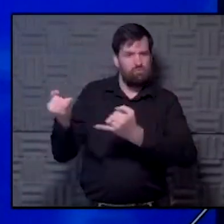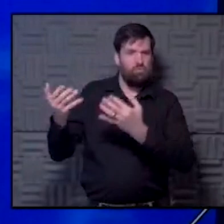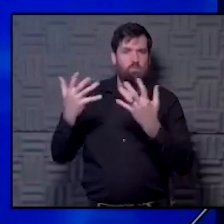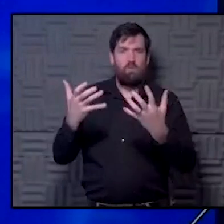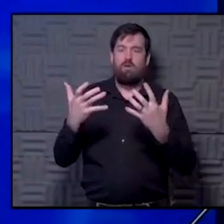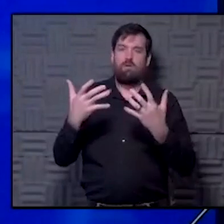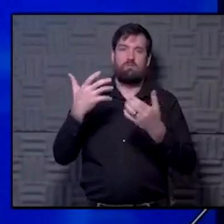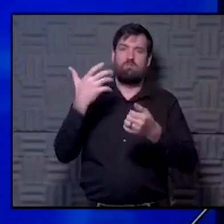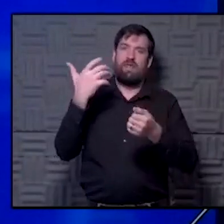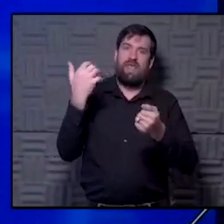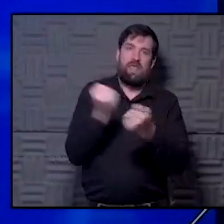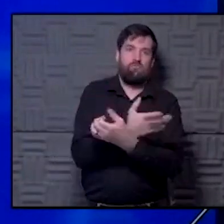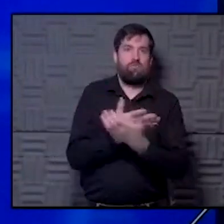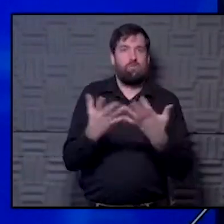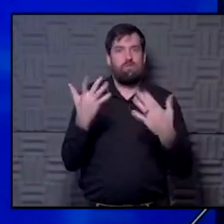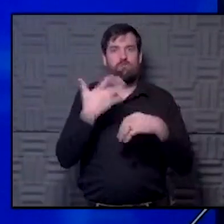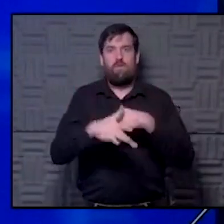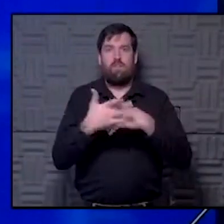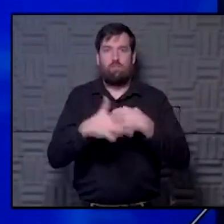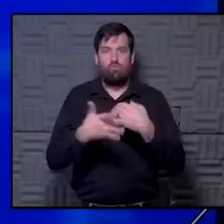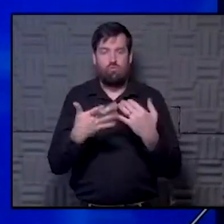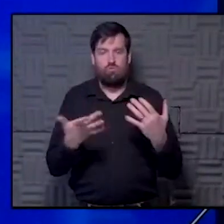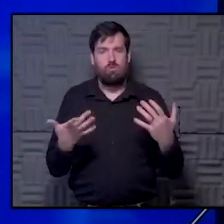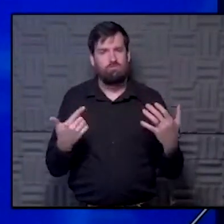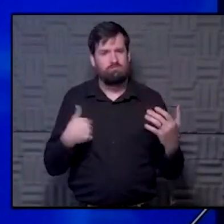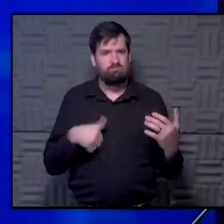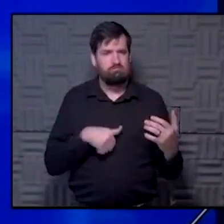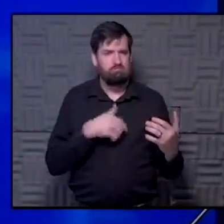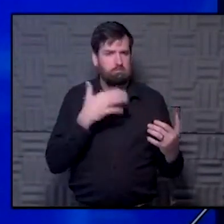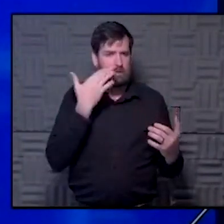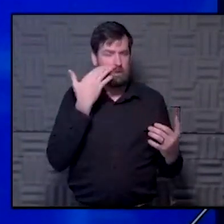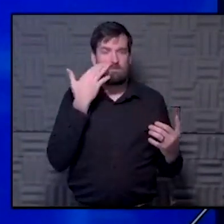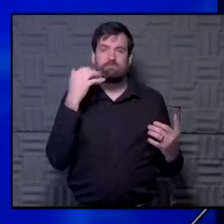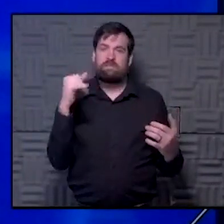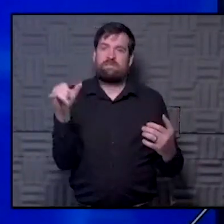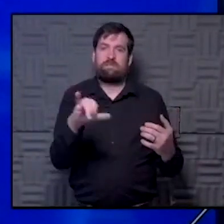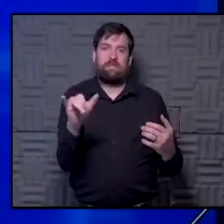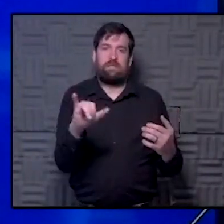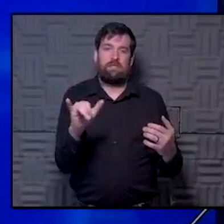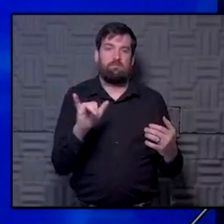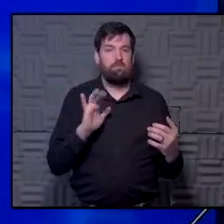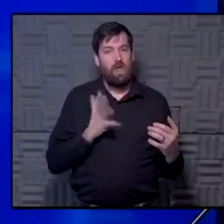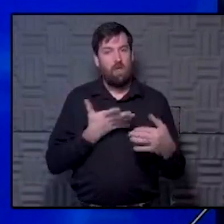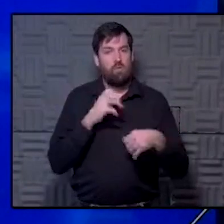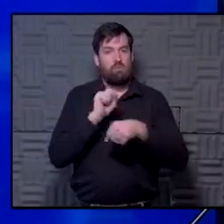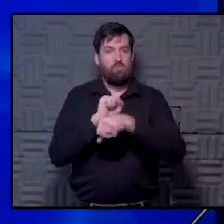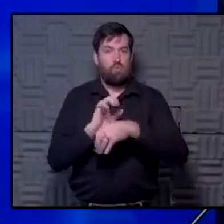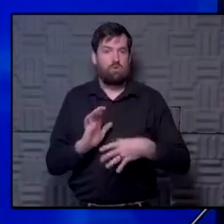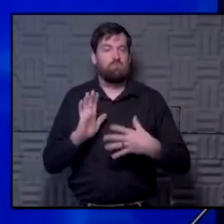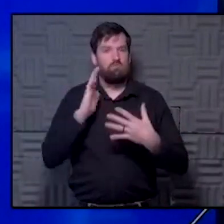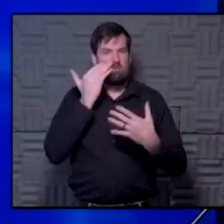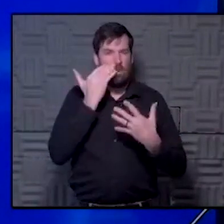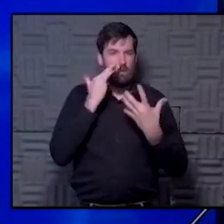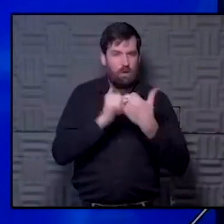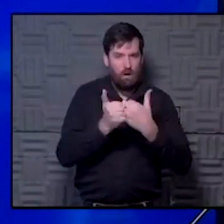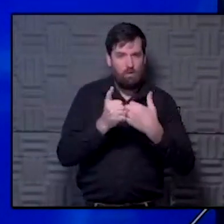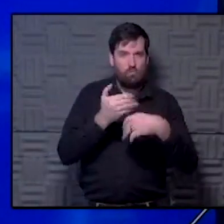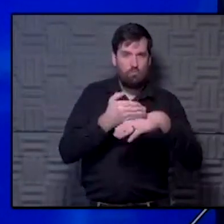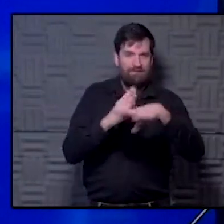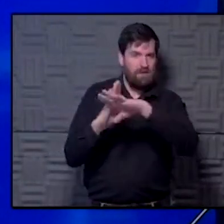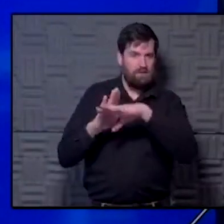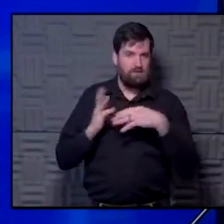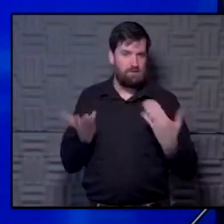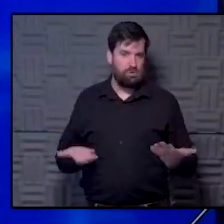every tool available to us, we know, just like we know in our own employees, we know how to prevent transmission in the